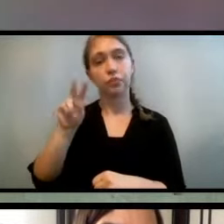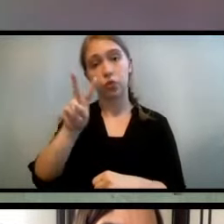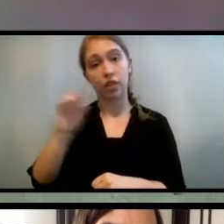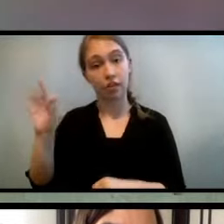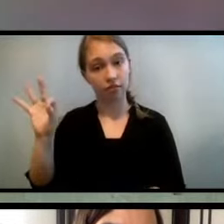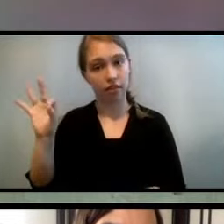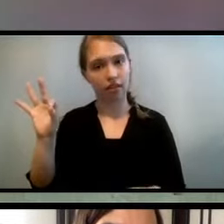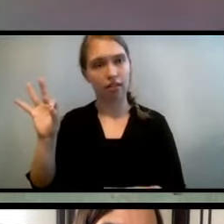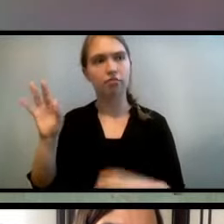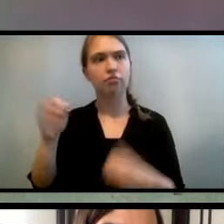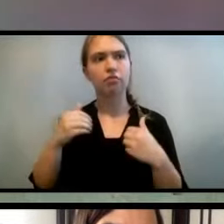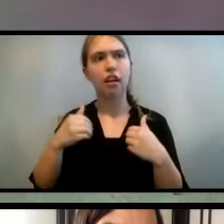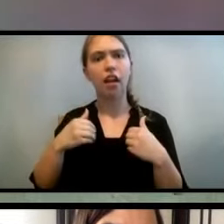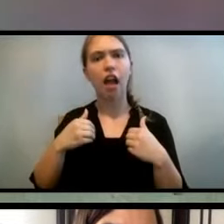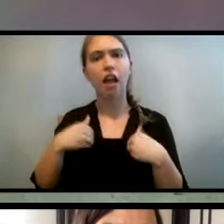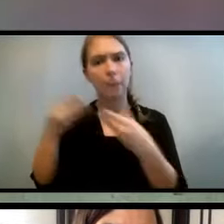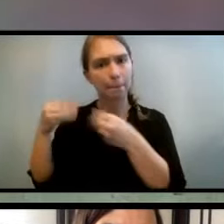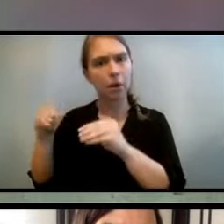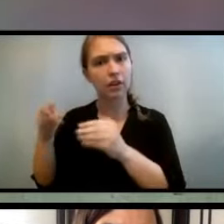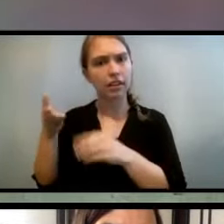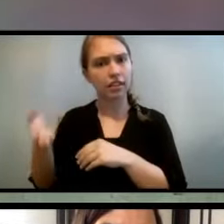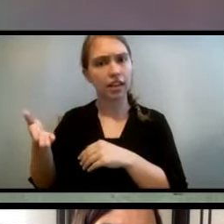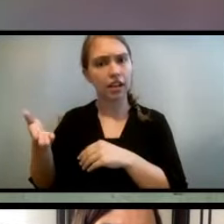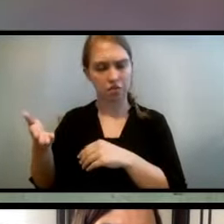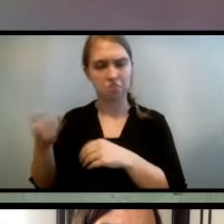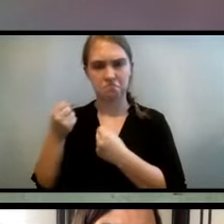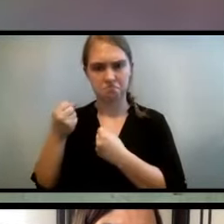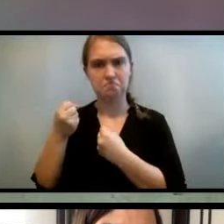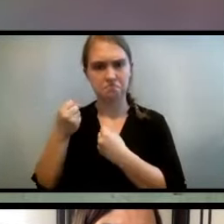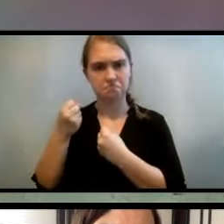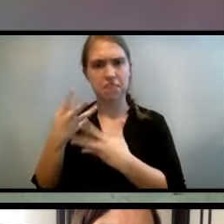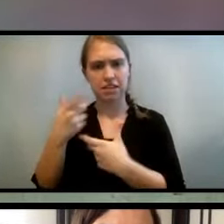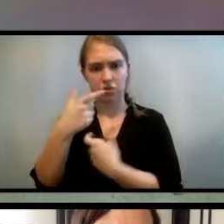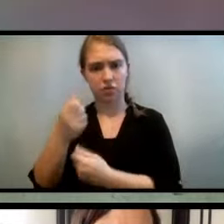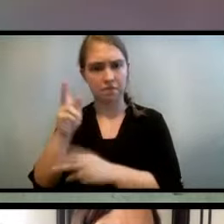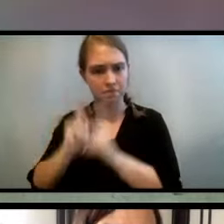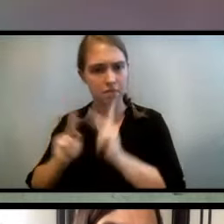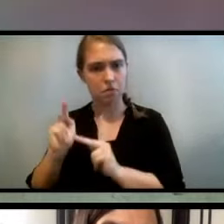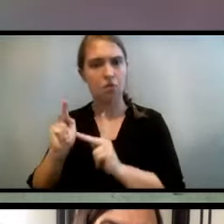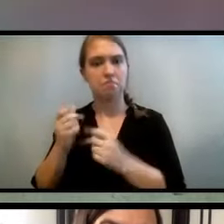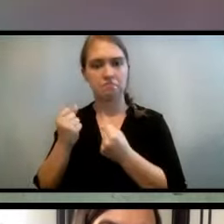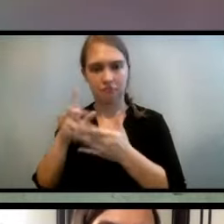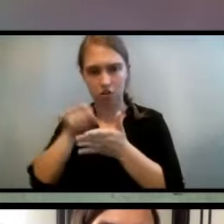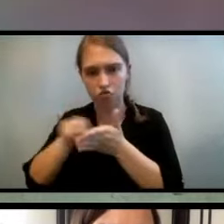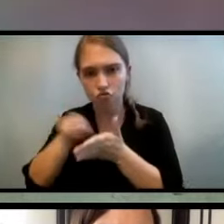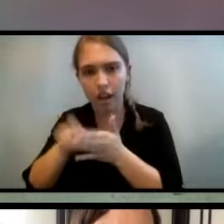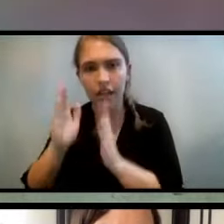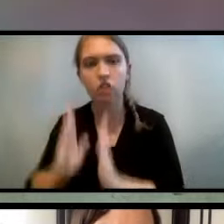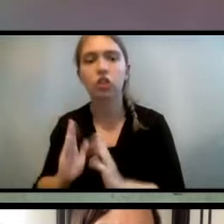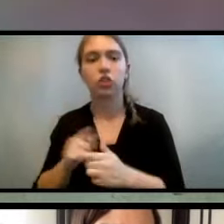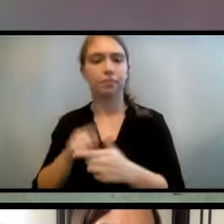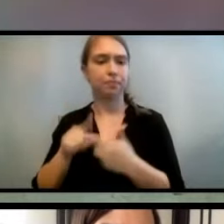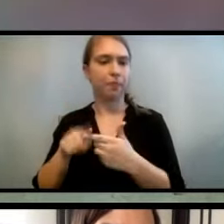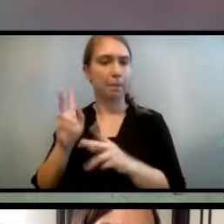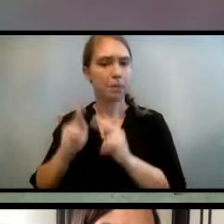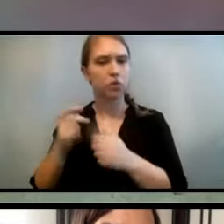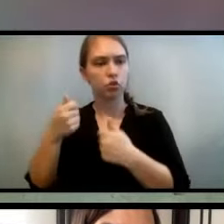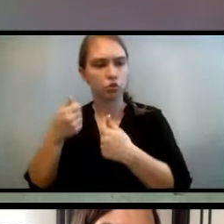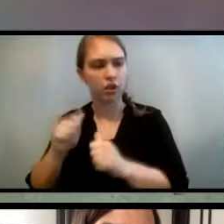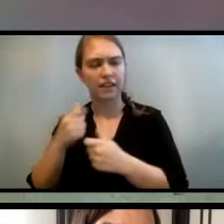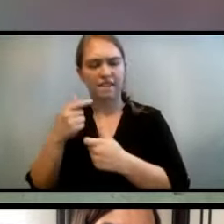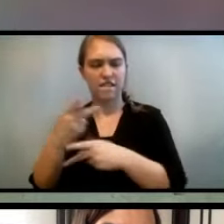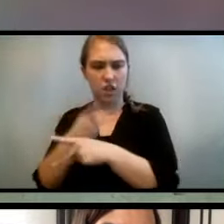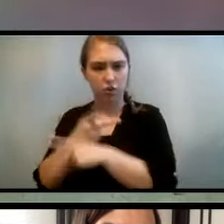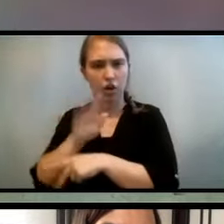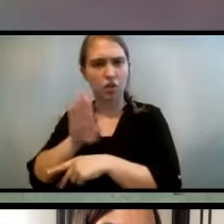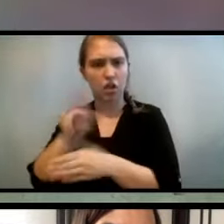who could edit. We had a lot of writers, a lot of people who were trying to figure out what their voices were, but we